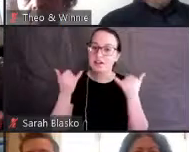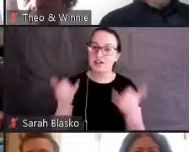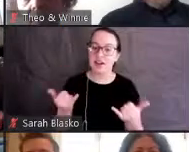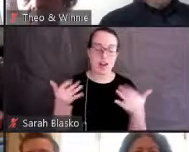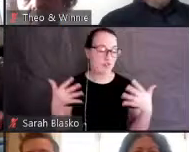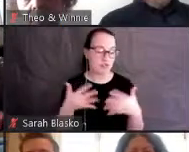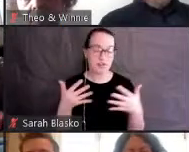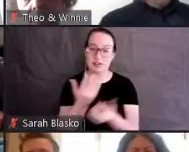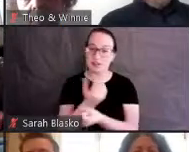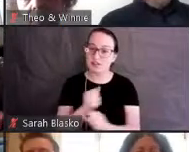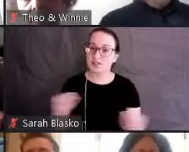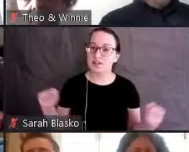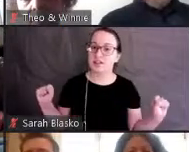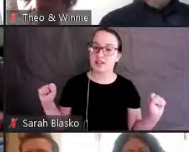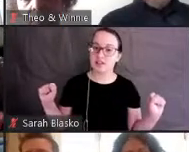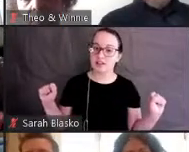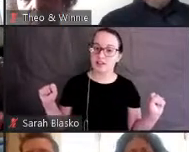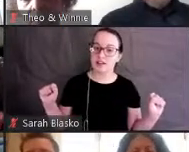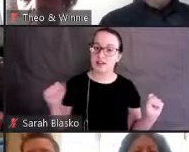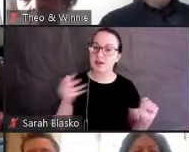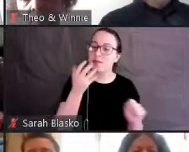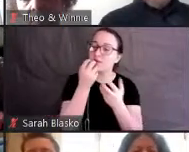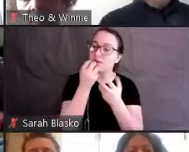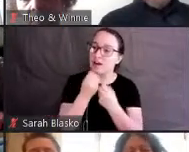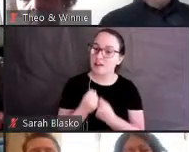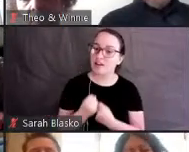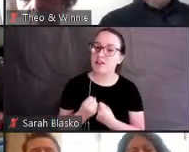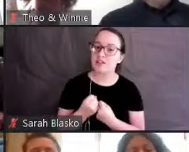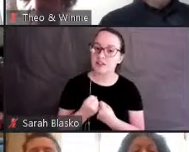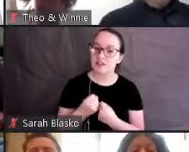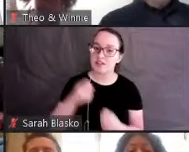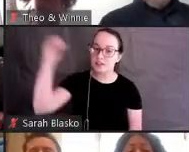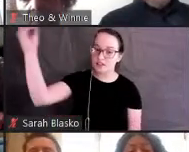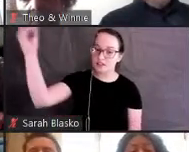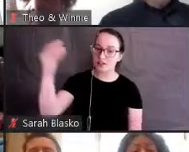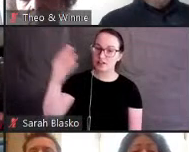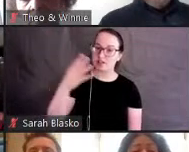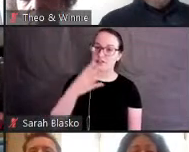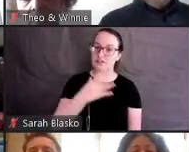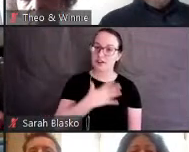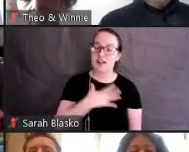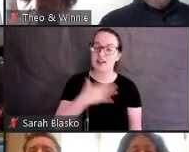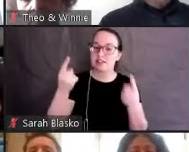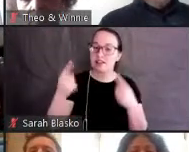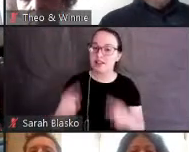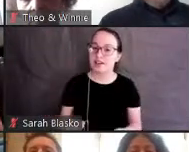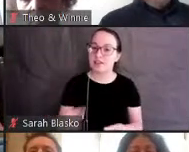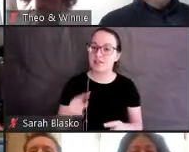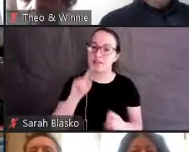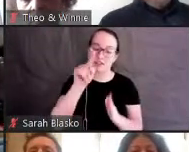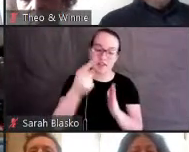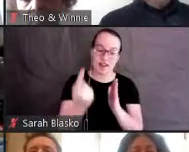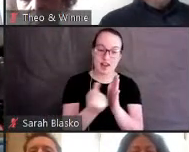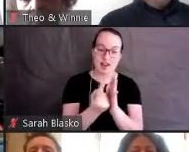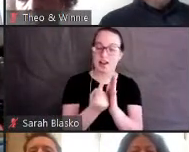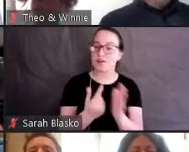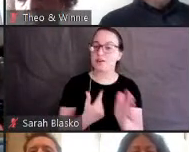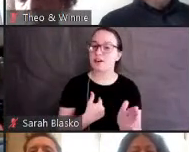relieve. How precious did that grace appear the hour I